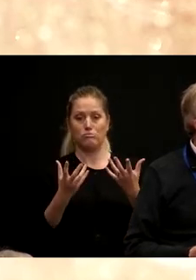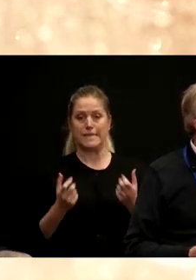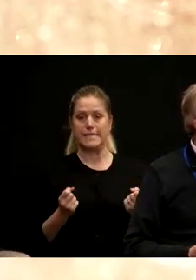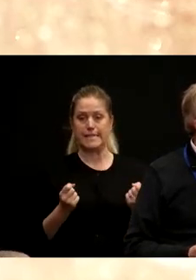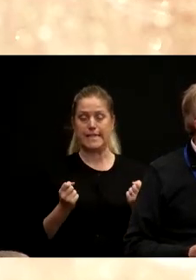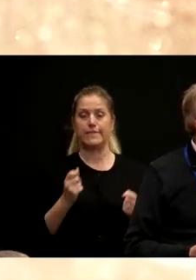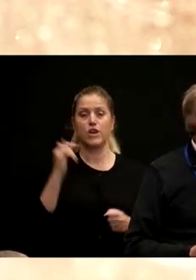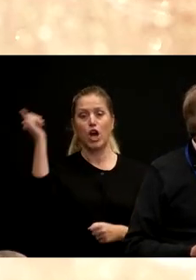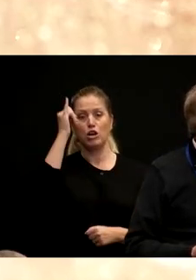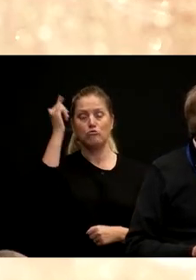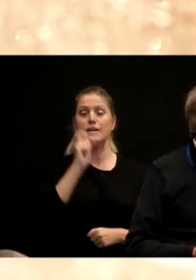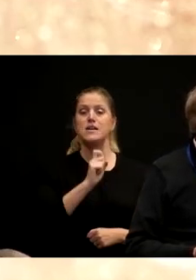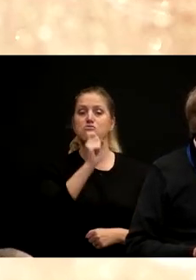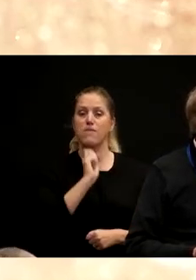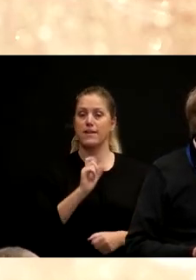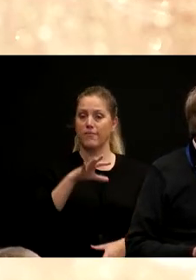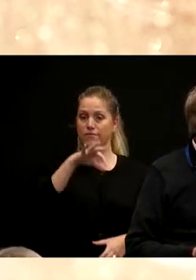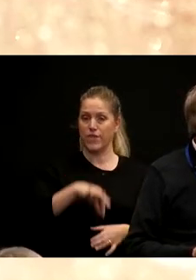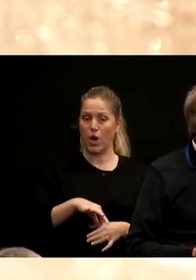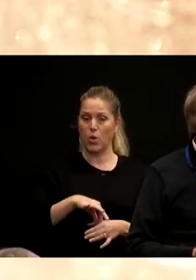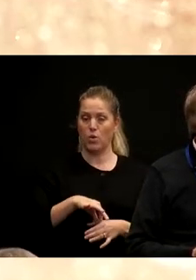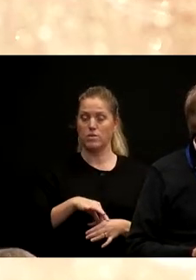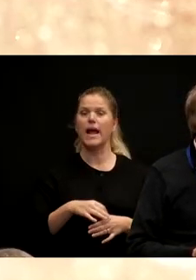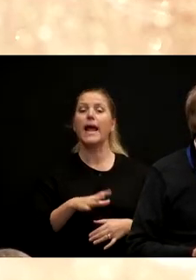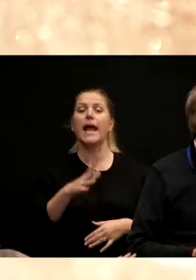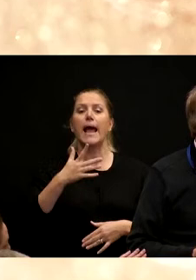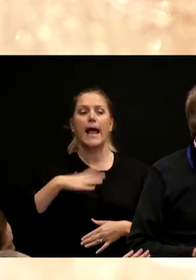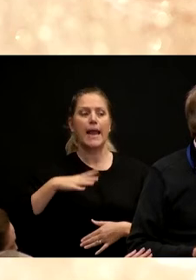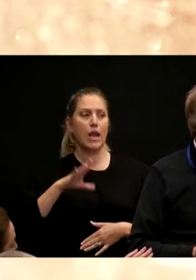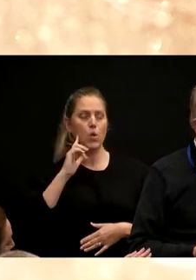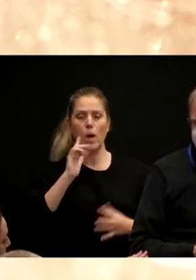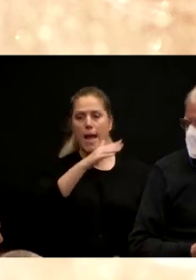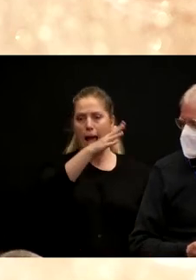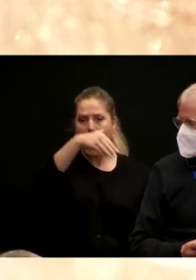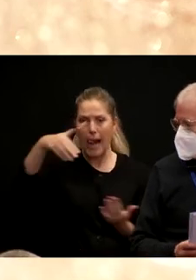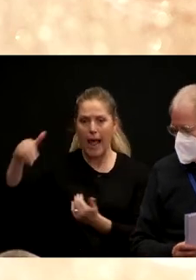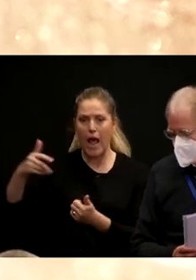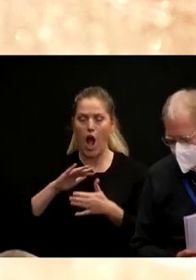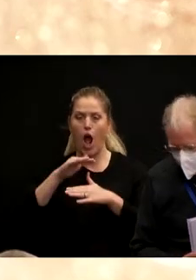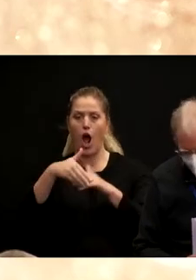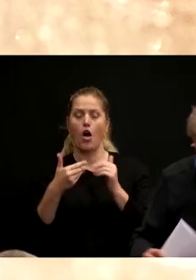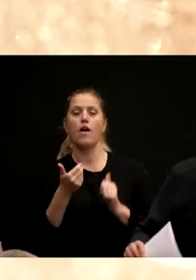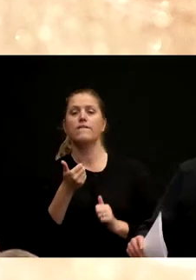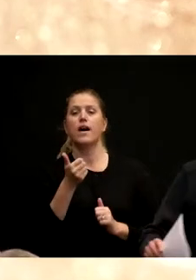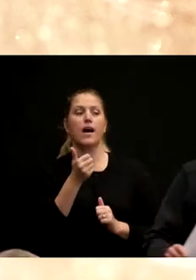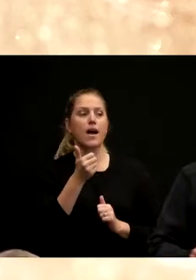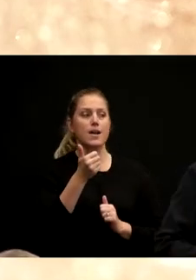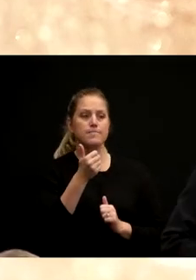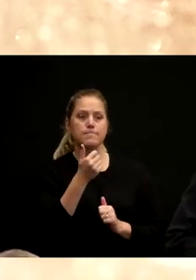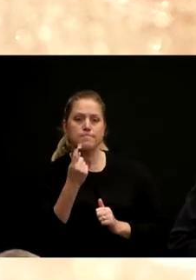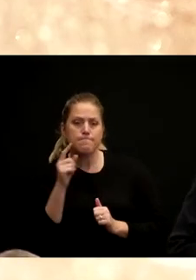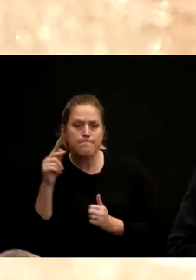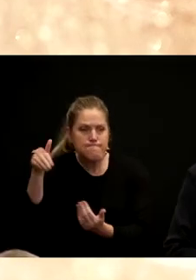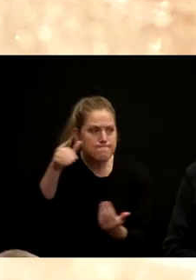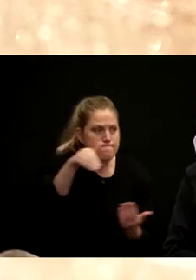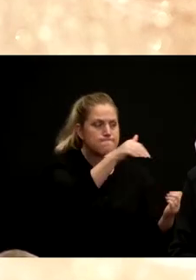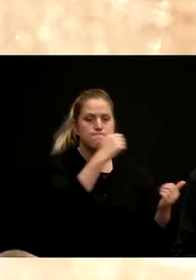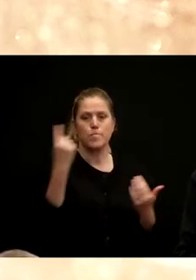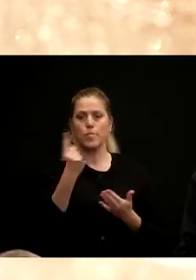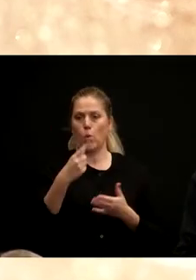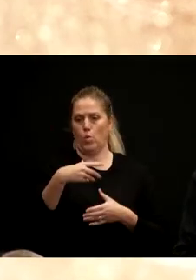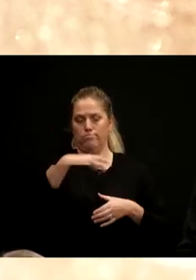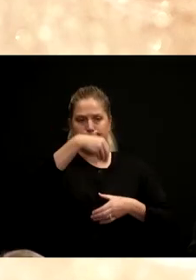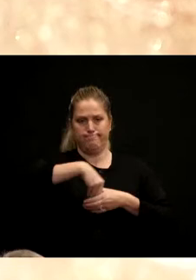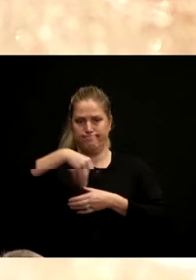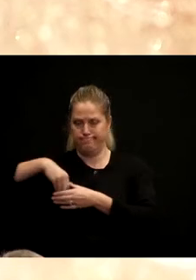and taking them to the table situated around the room, or to the side of the room. Once you've completed the vote,